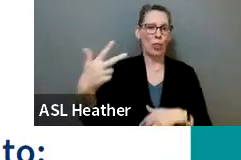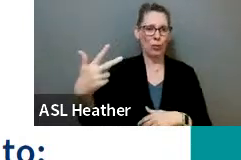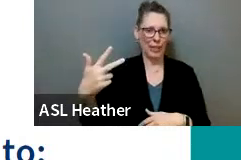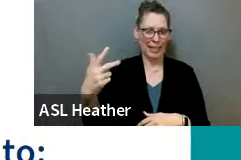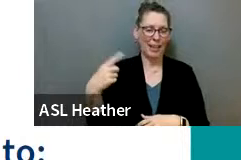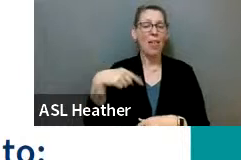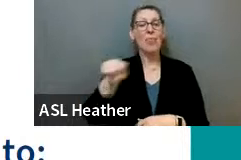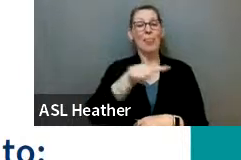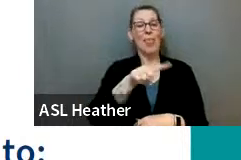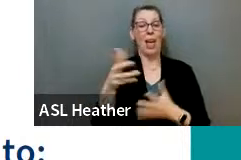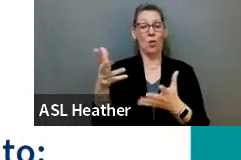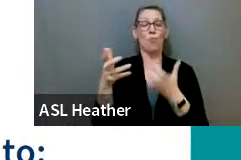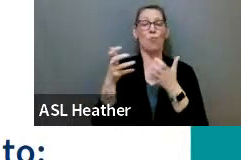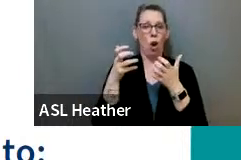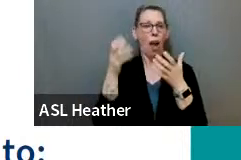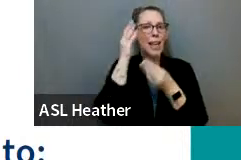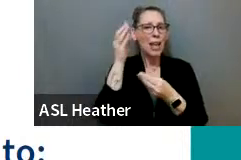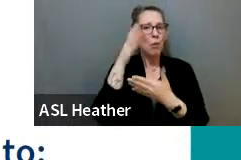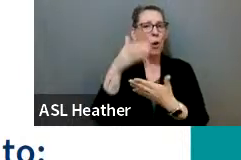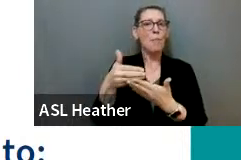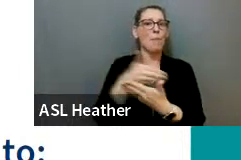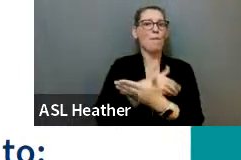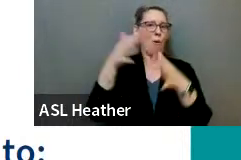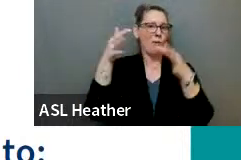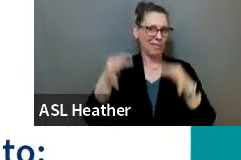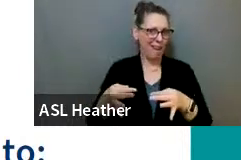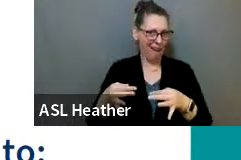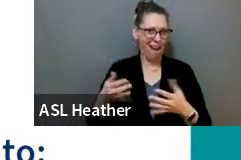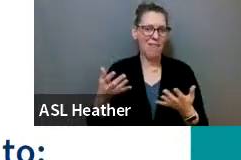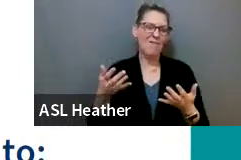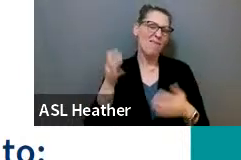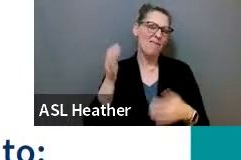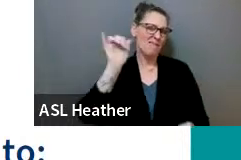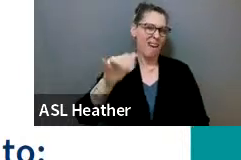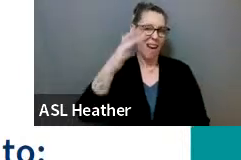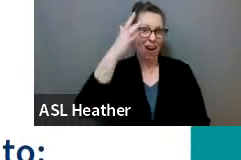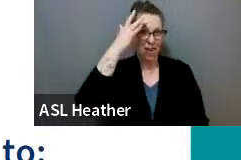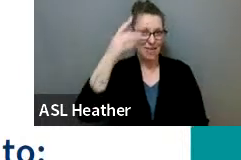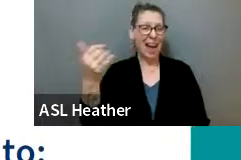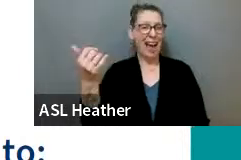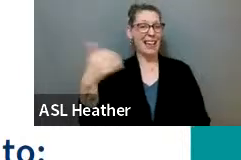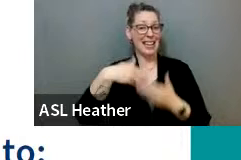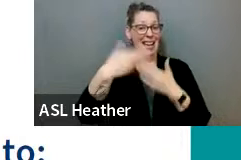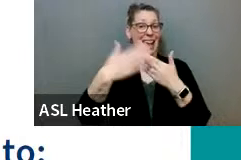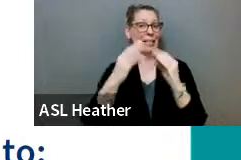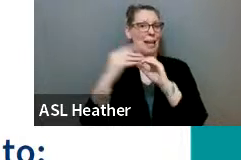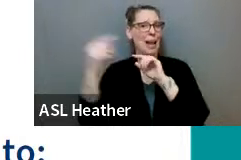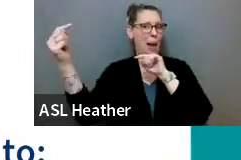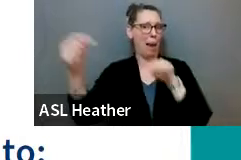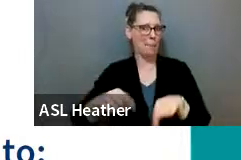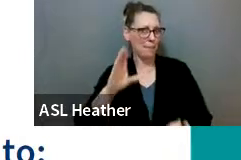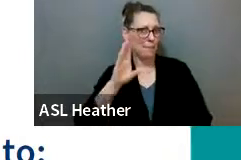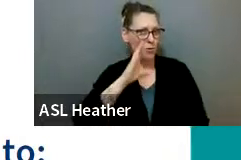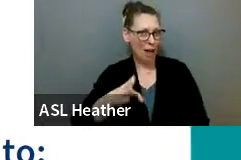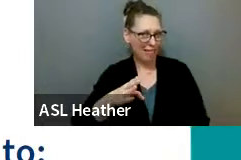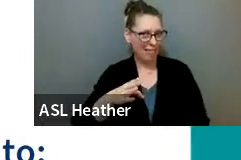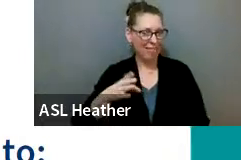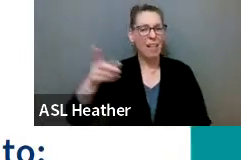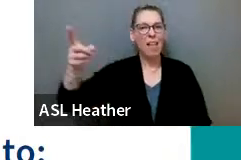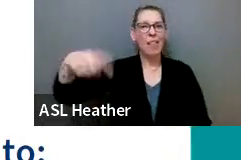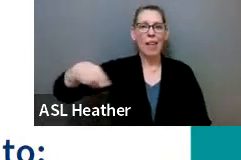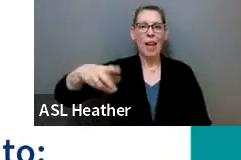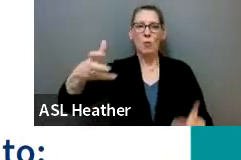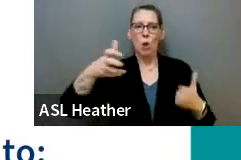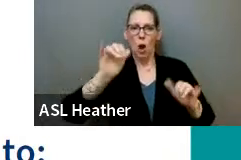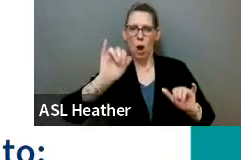they decide on what those scenarios are. So that is why they are coming to the next meeting, because that will be before they make decisions on